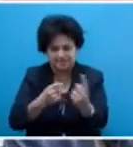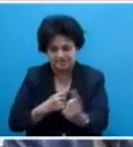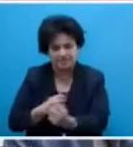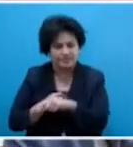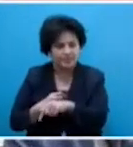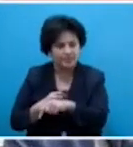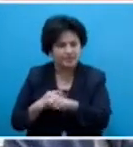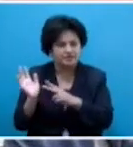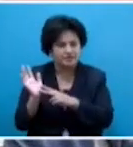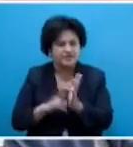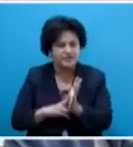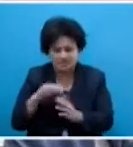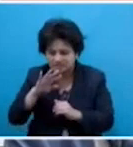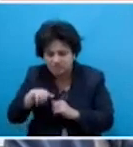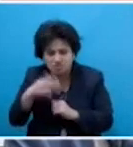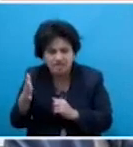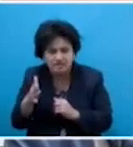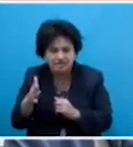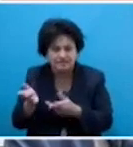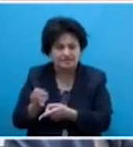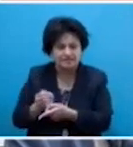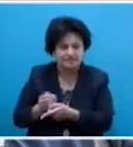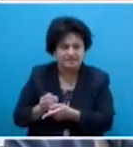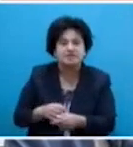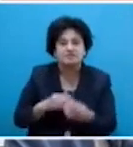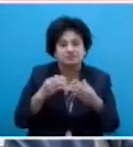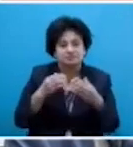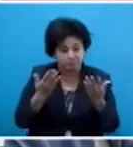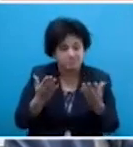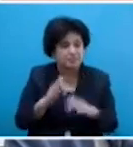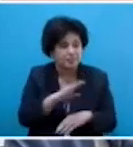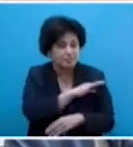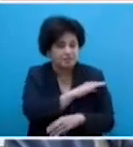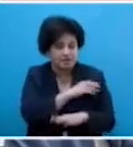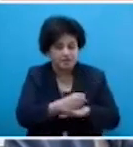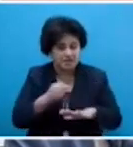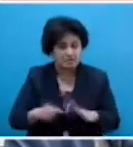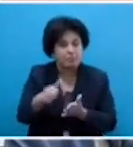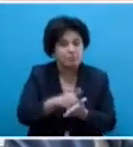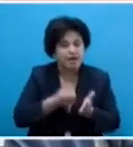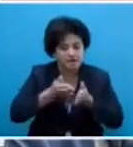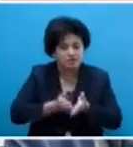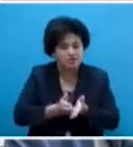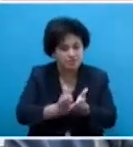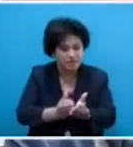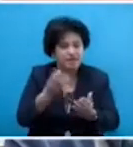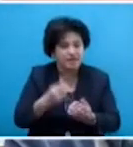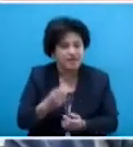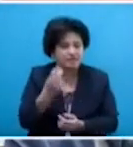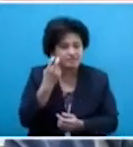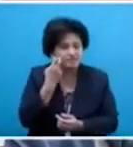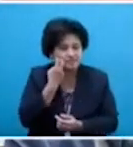Bainimarama government for the foresight in purchasing a dedicated ship complete with dentistry and